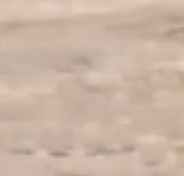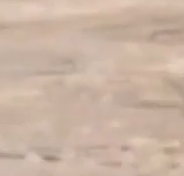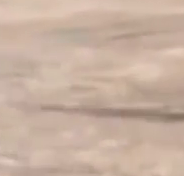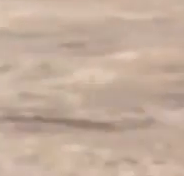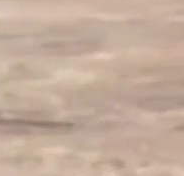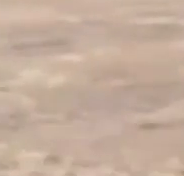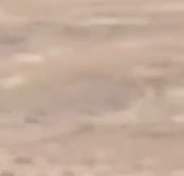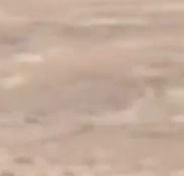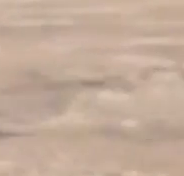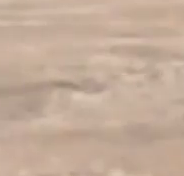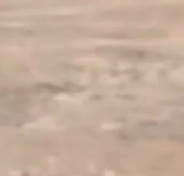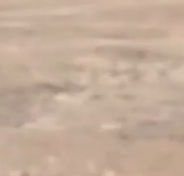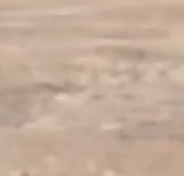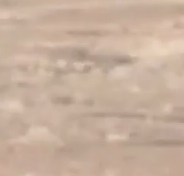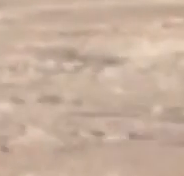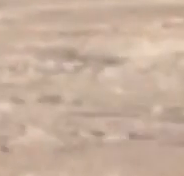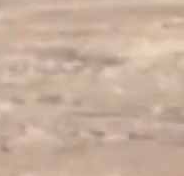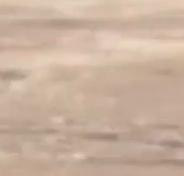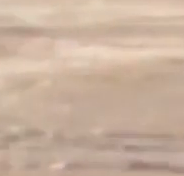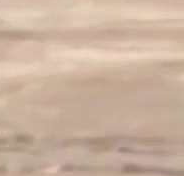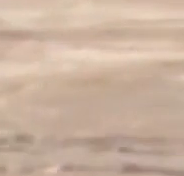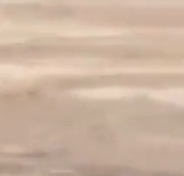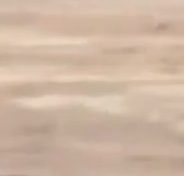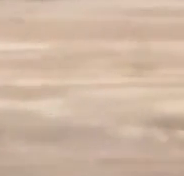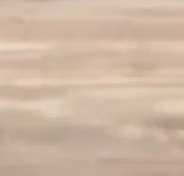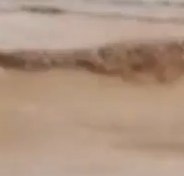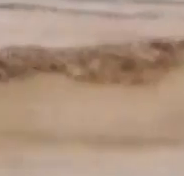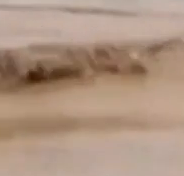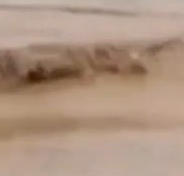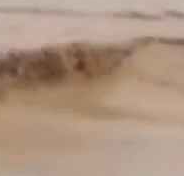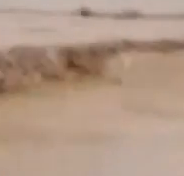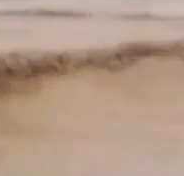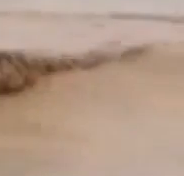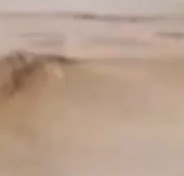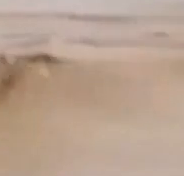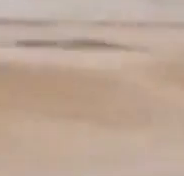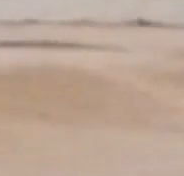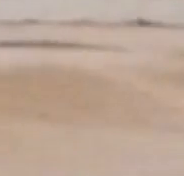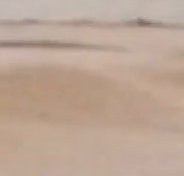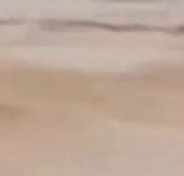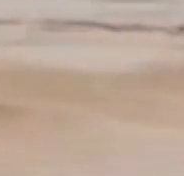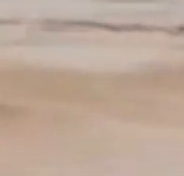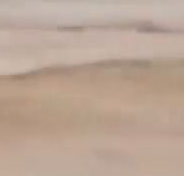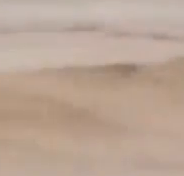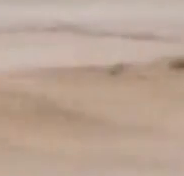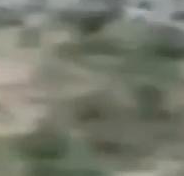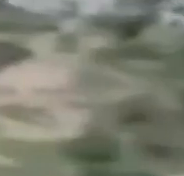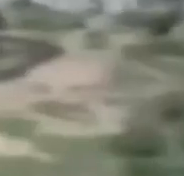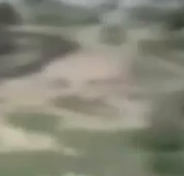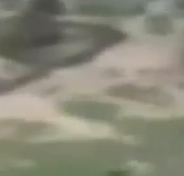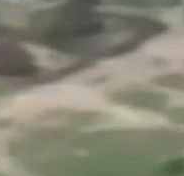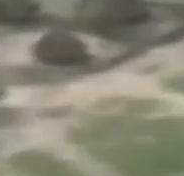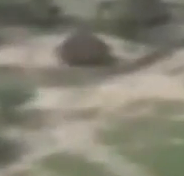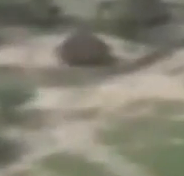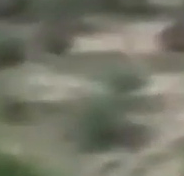Mungi East Police Boss Paul Munene said that the two were lucky to have been rescued by Wananchi.